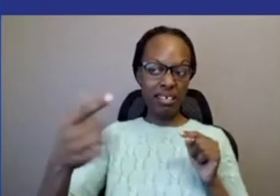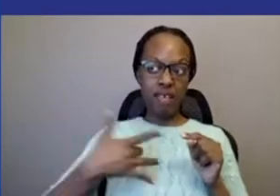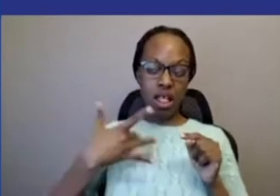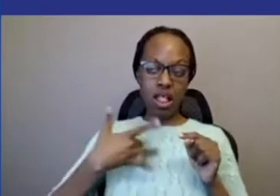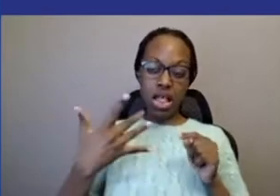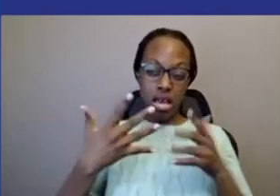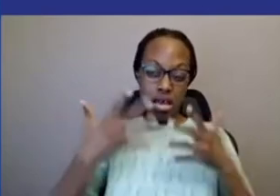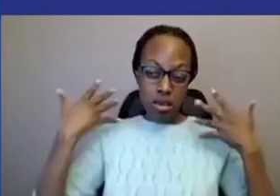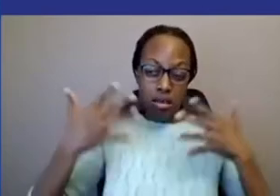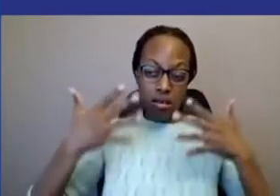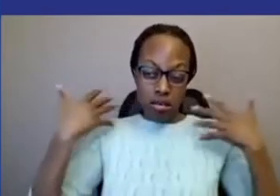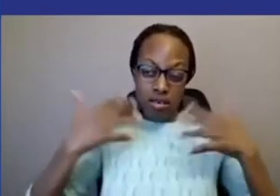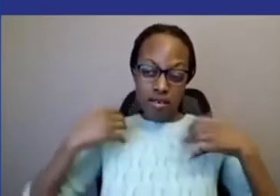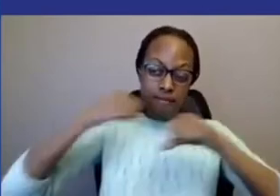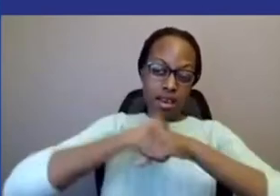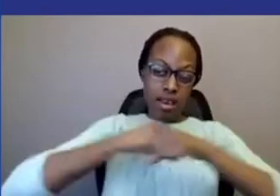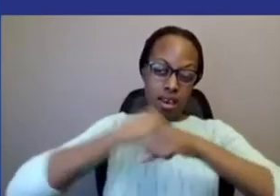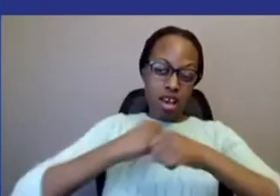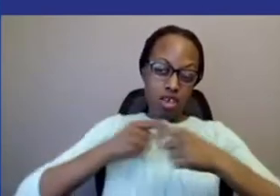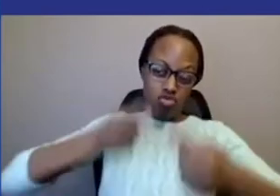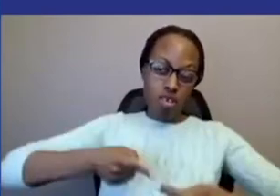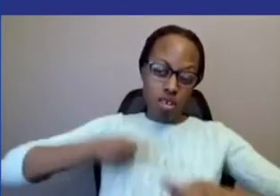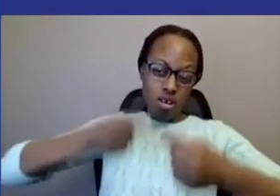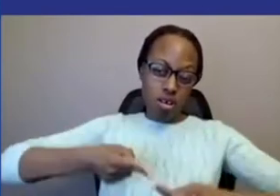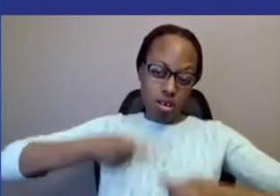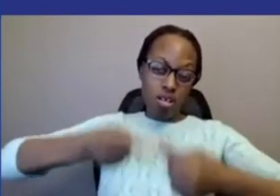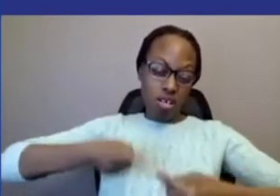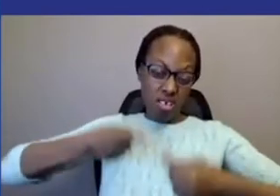countered towards them in their daily living,